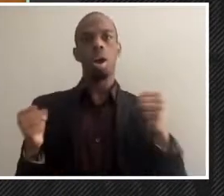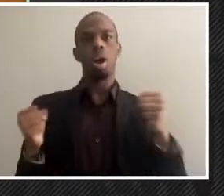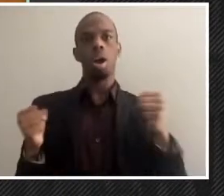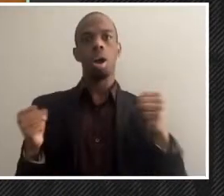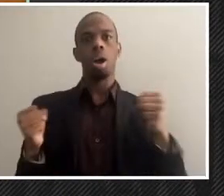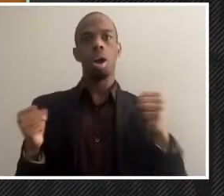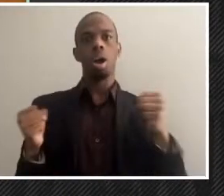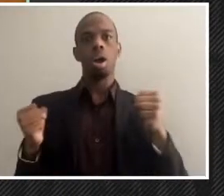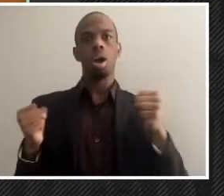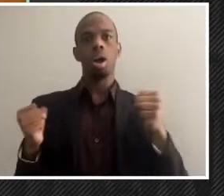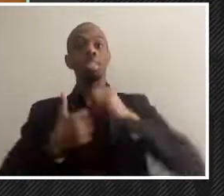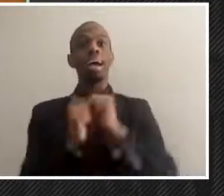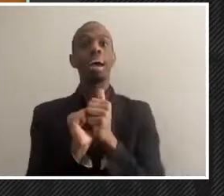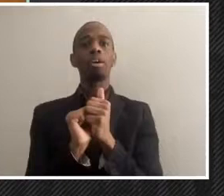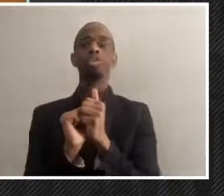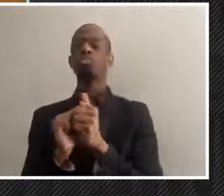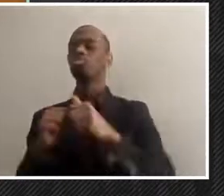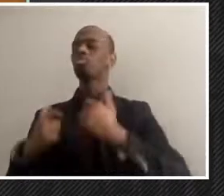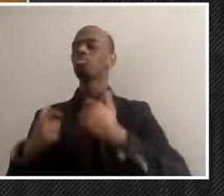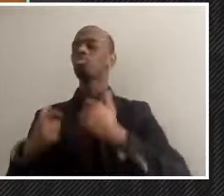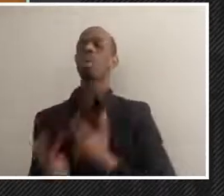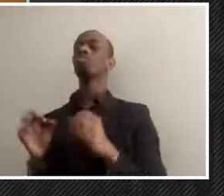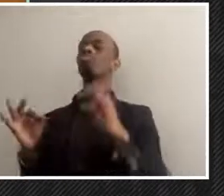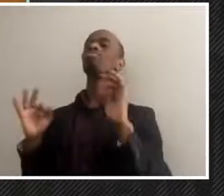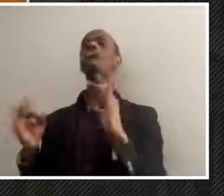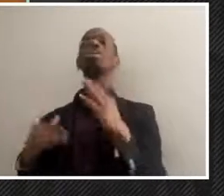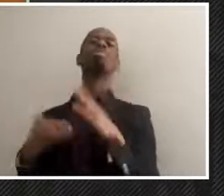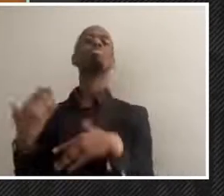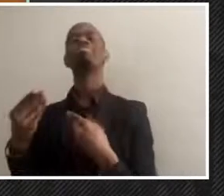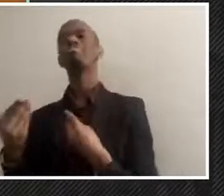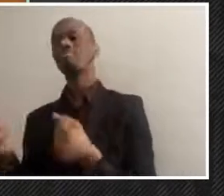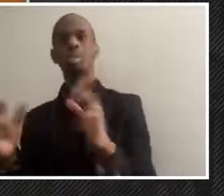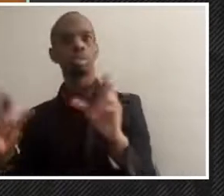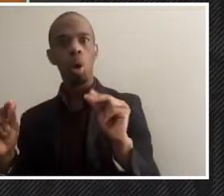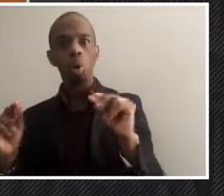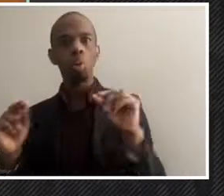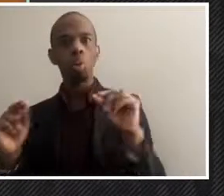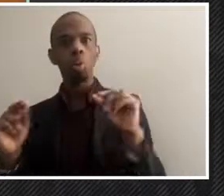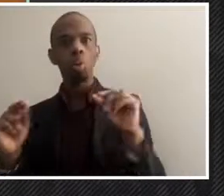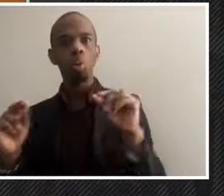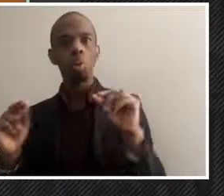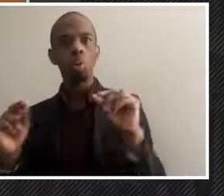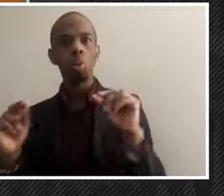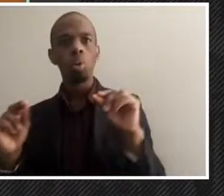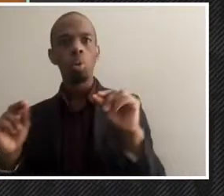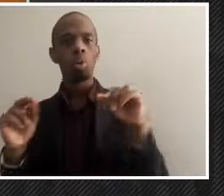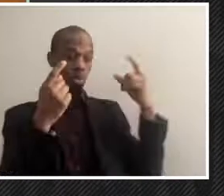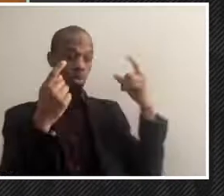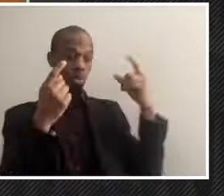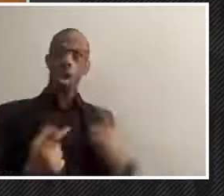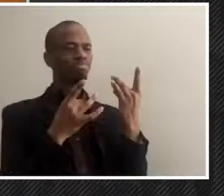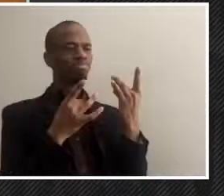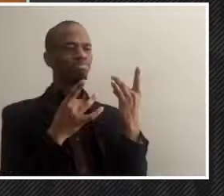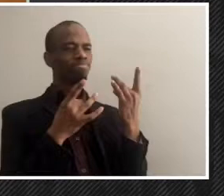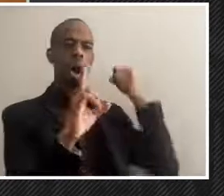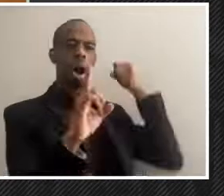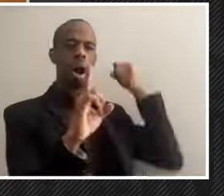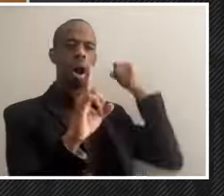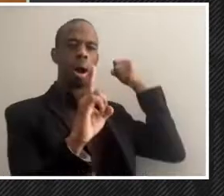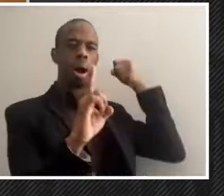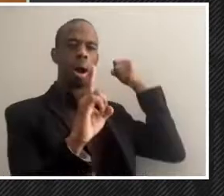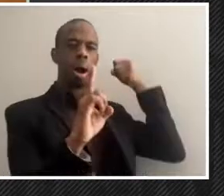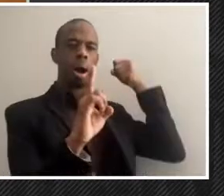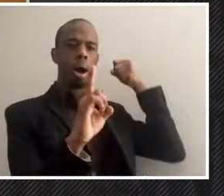and how are you leading in times and moments of crises? And we can see clearly that there are responses